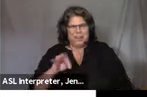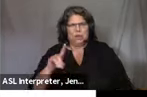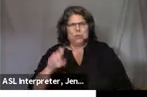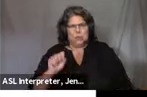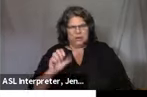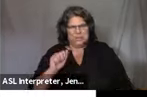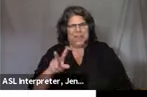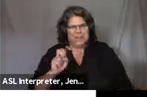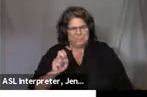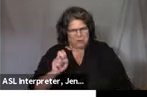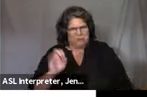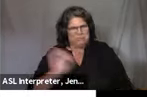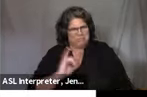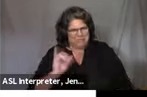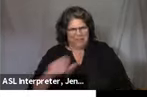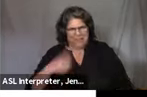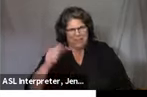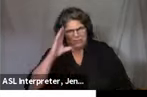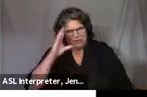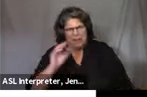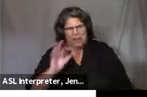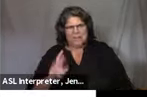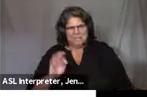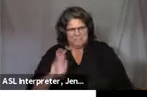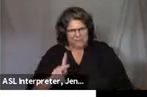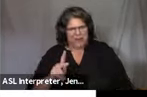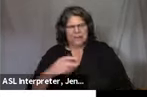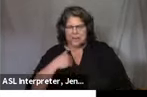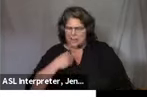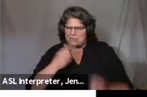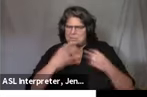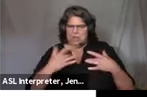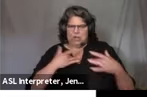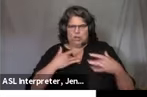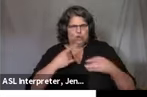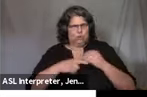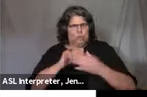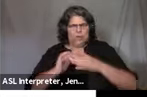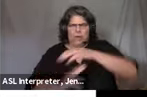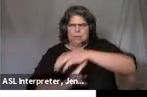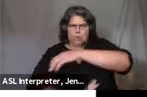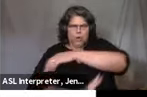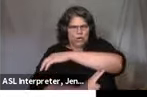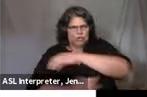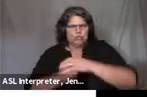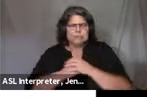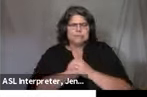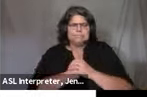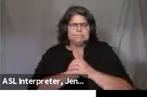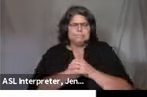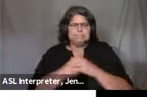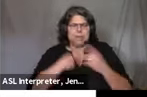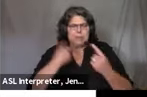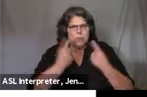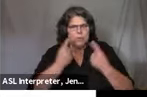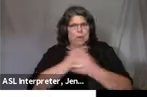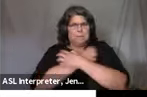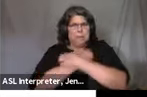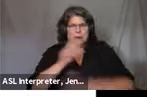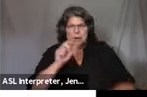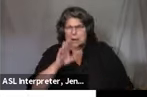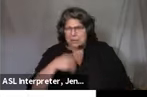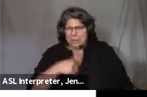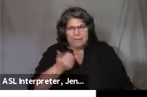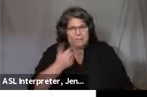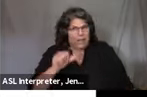some lots of concerns about this bridge. And I'm wondering, does Bear Cub have any residential